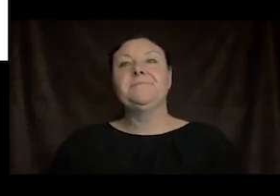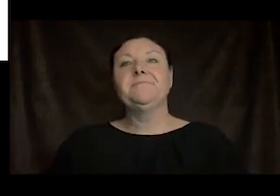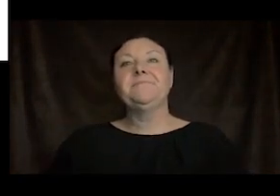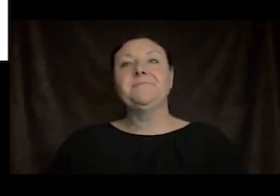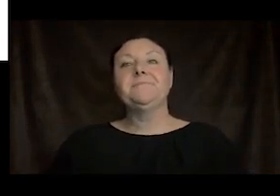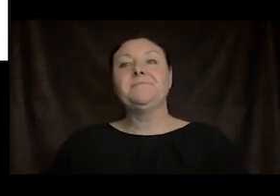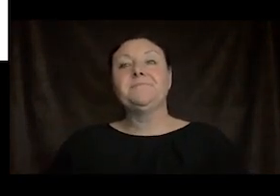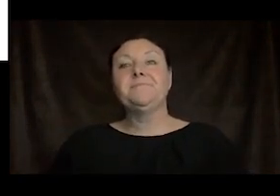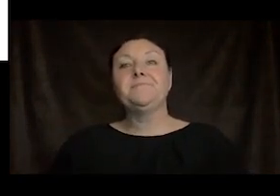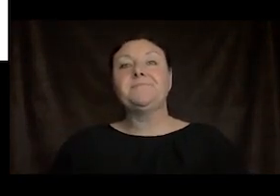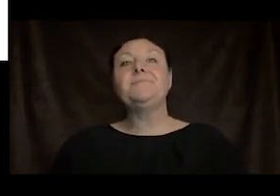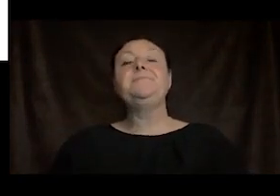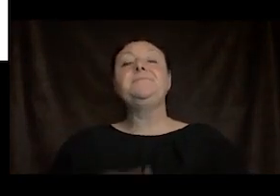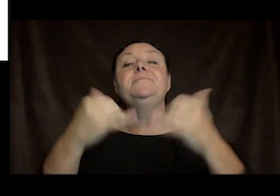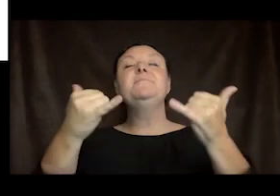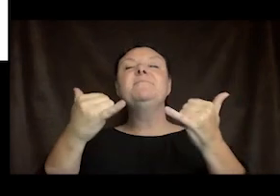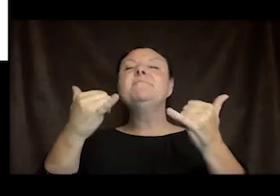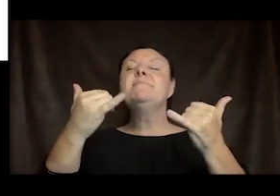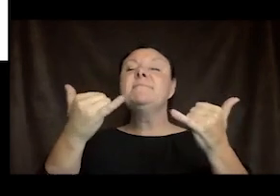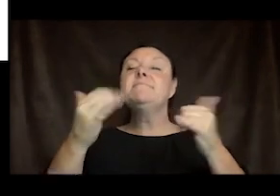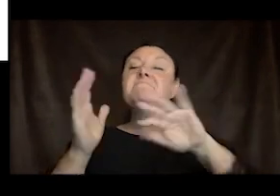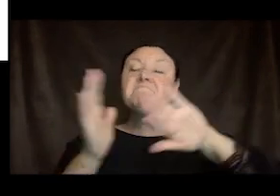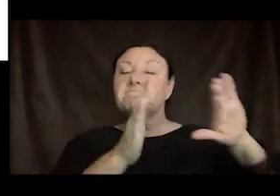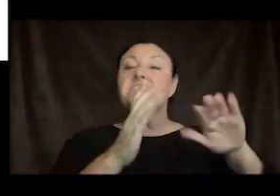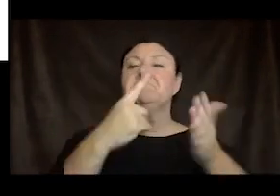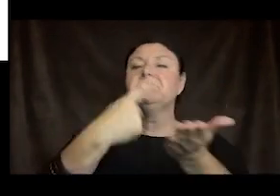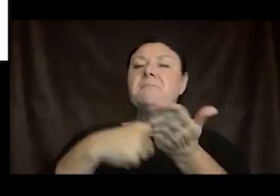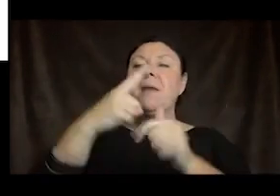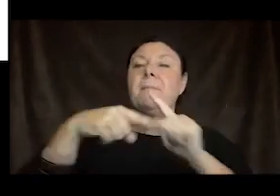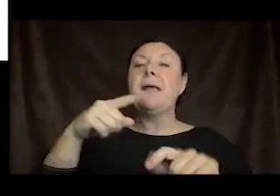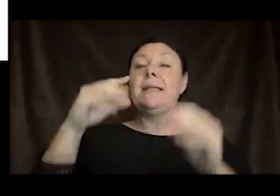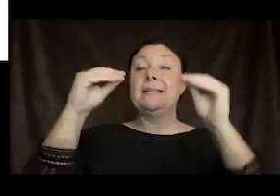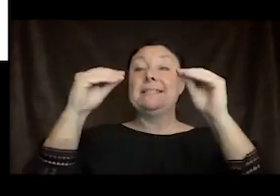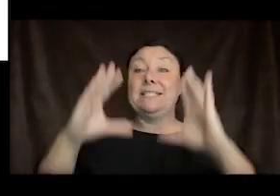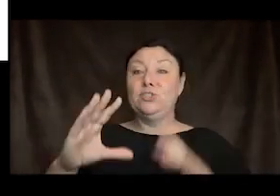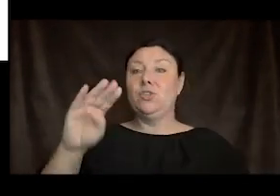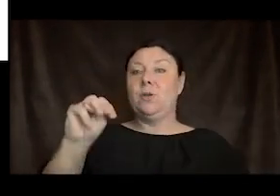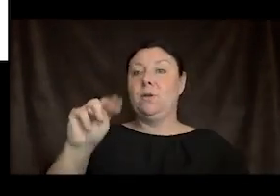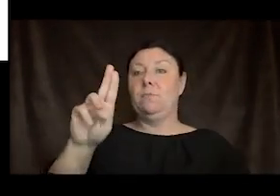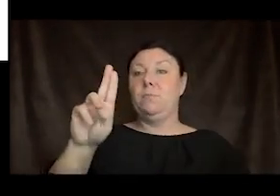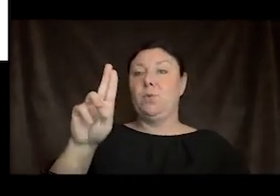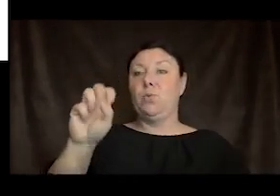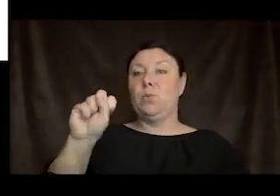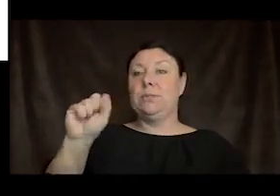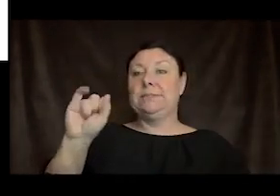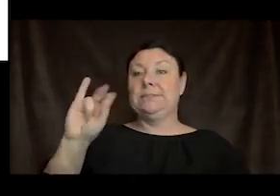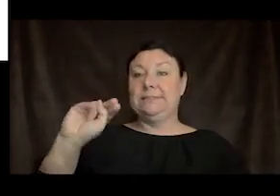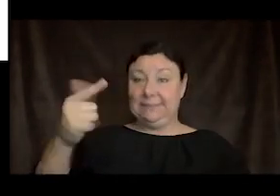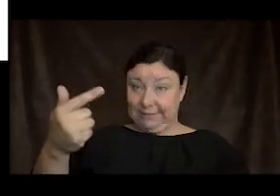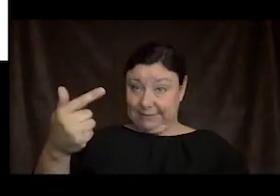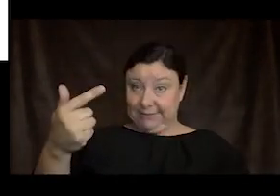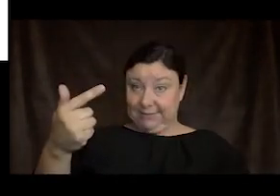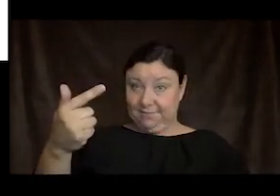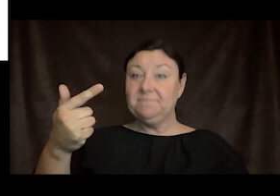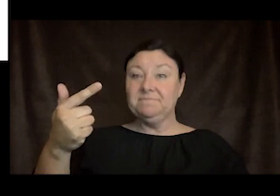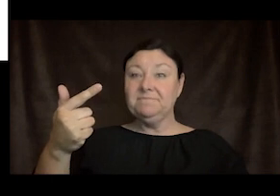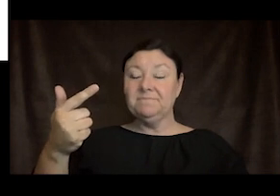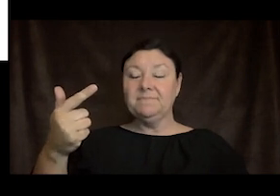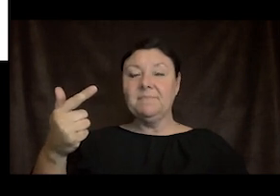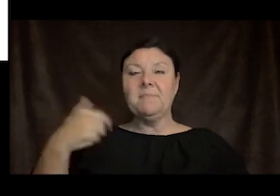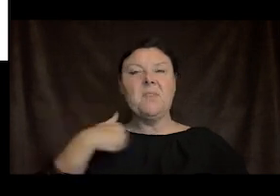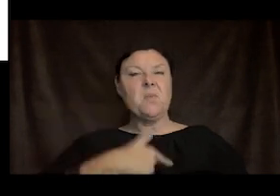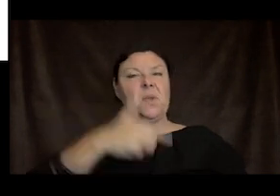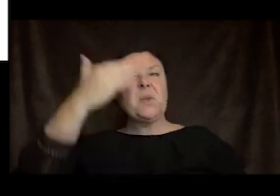about. So let's think about teacher musings here. Again, as we know that children already, they're okay,